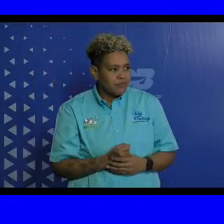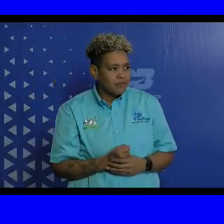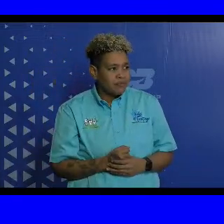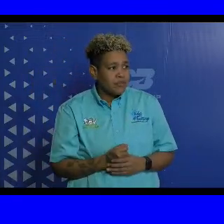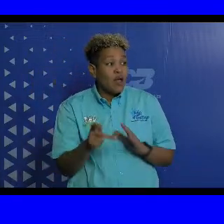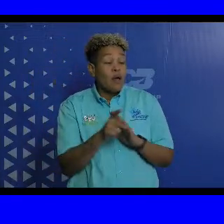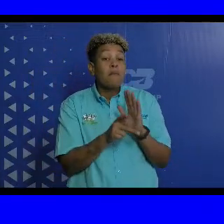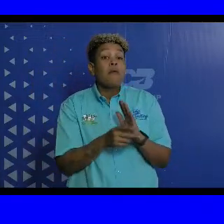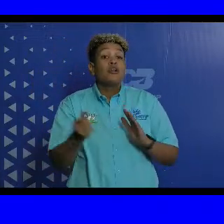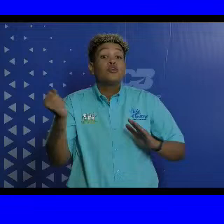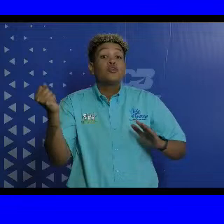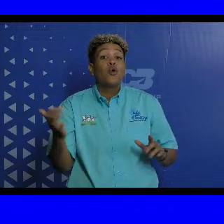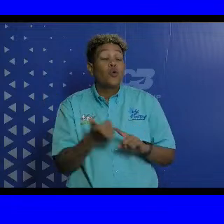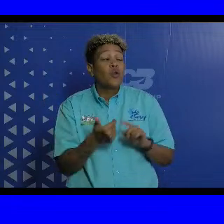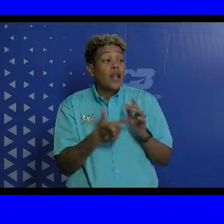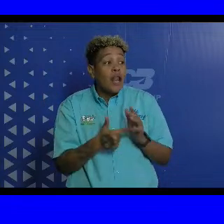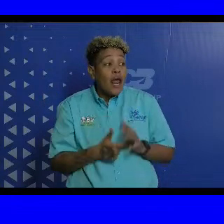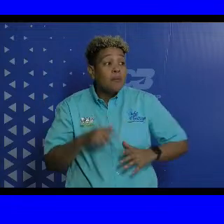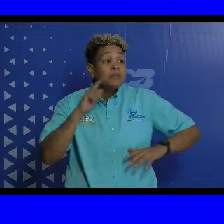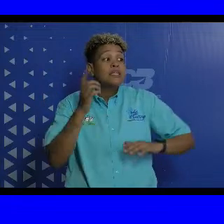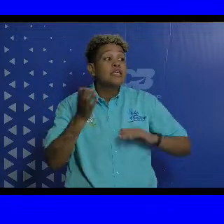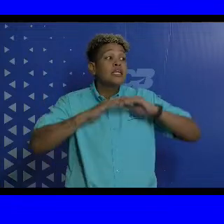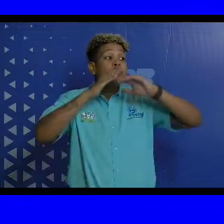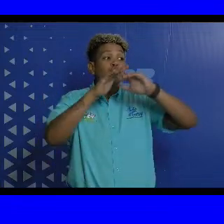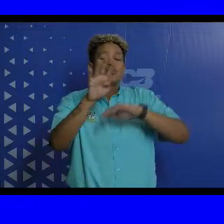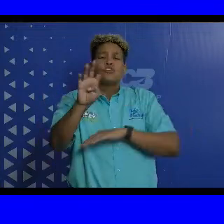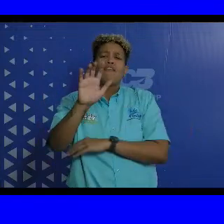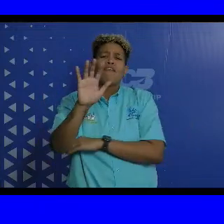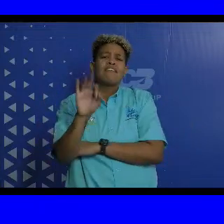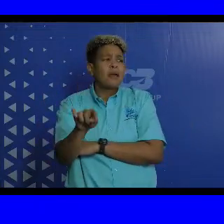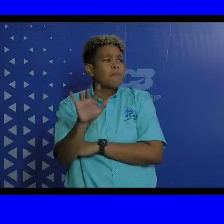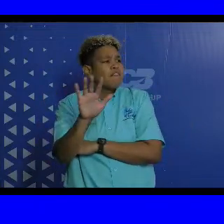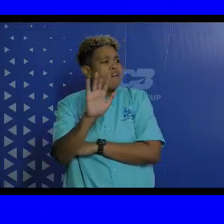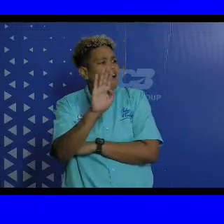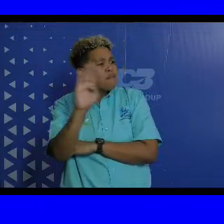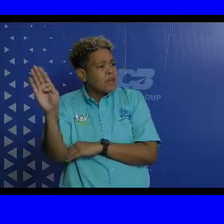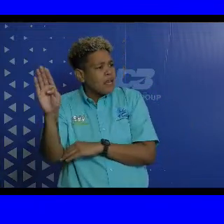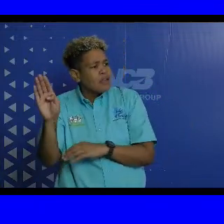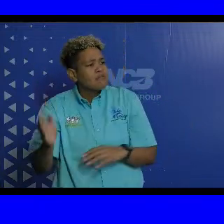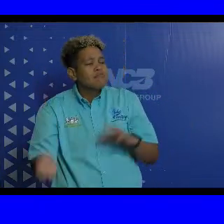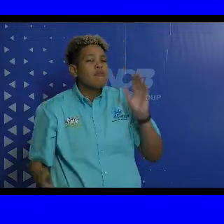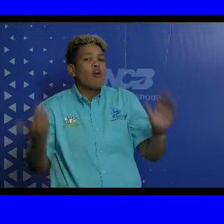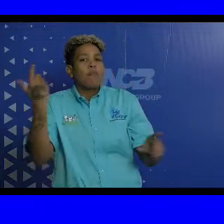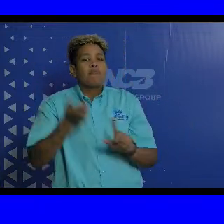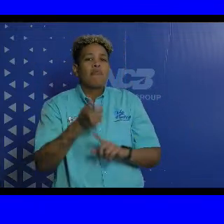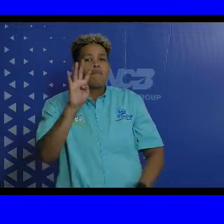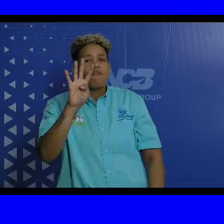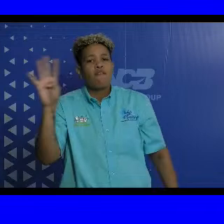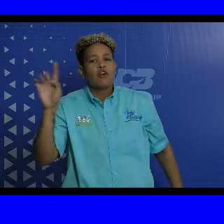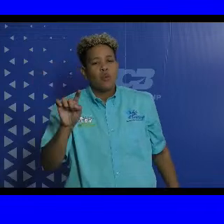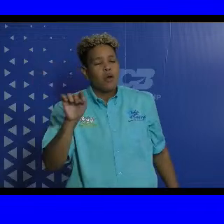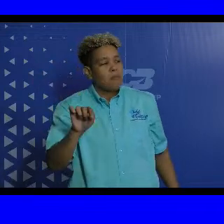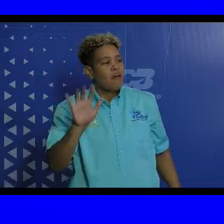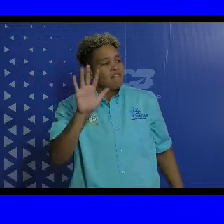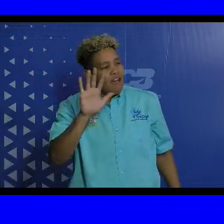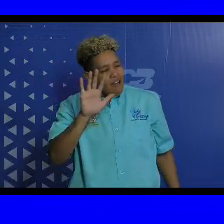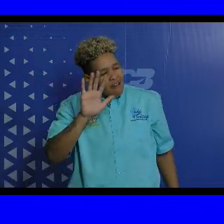to the prior year. Policyholders' liabilities increased to $459.5 billion, up